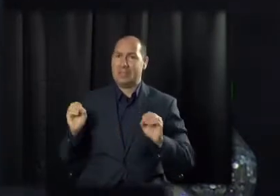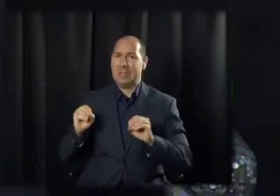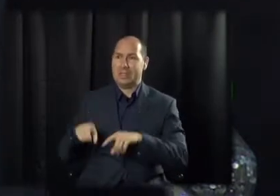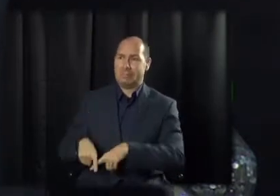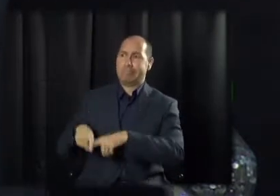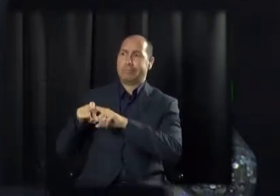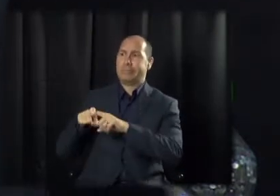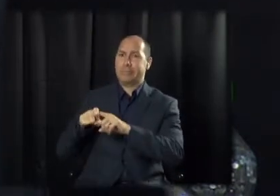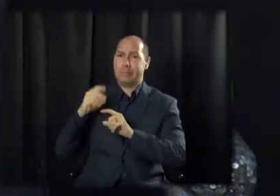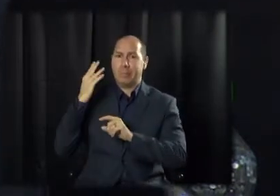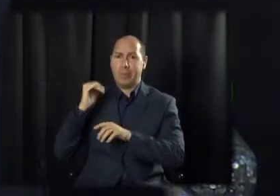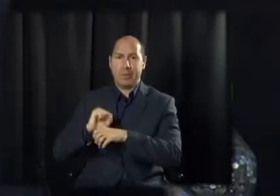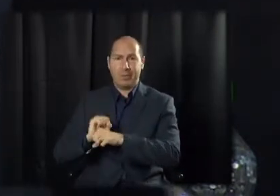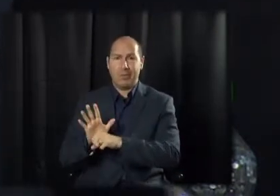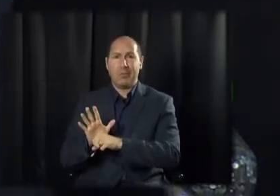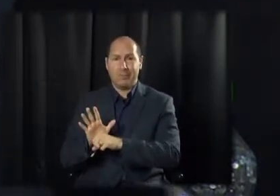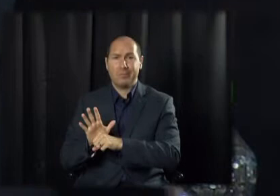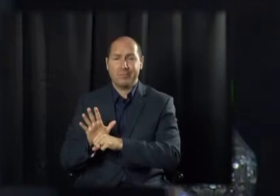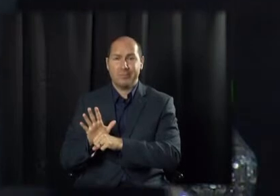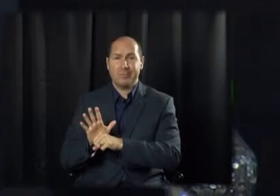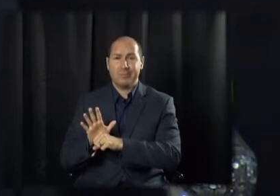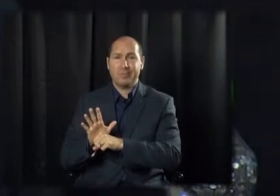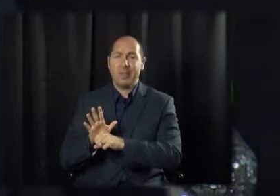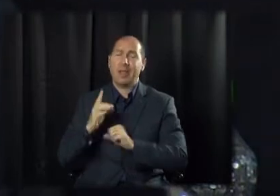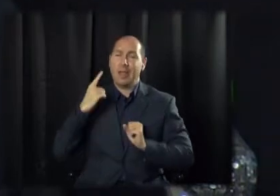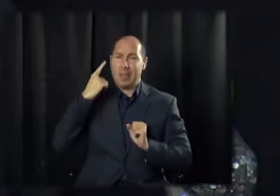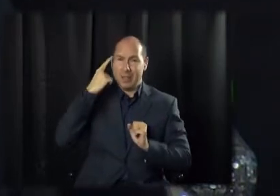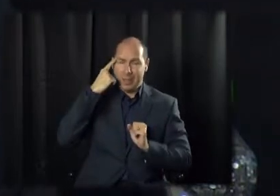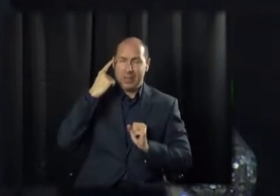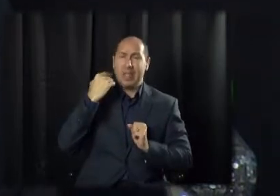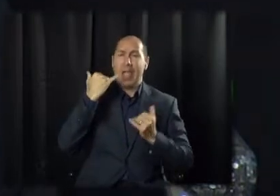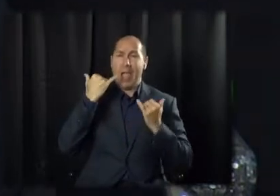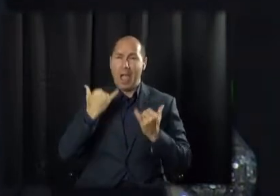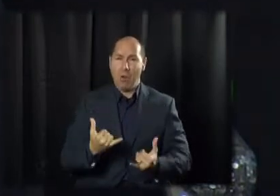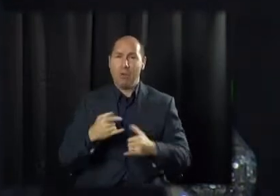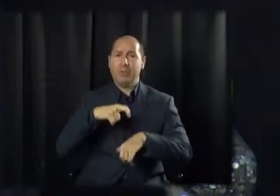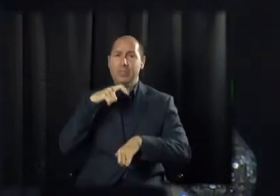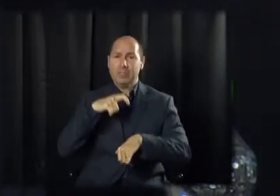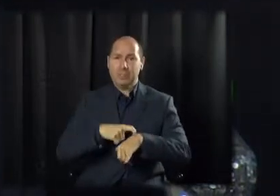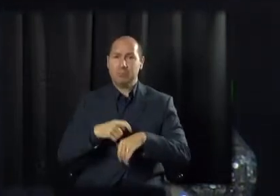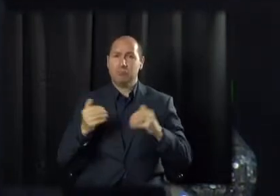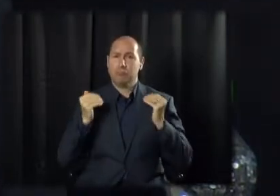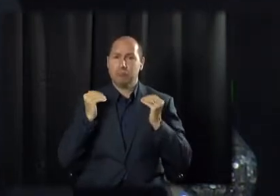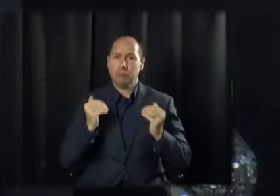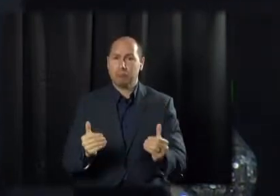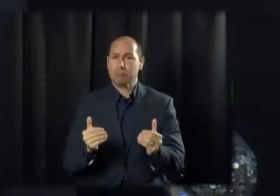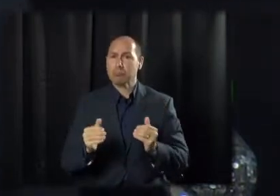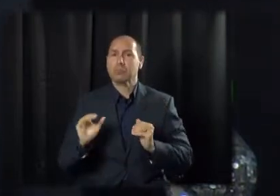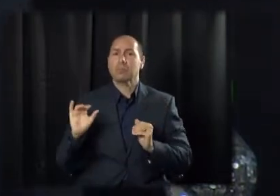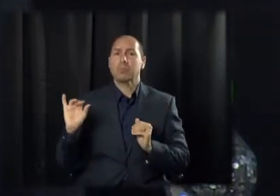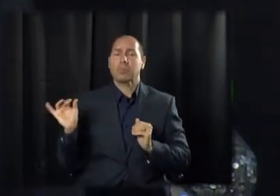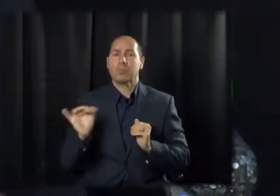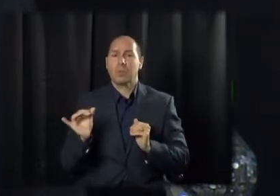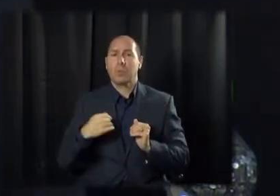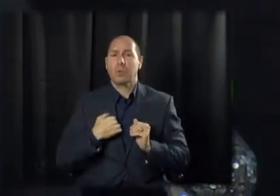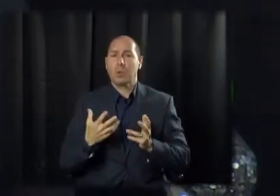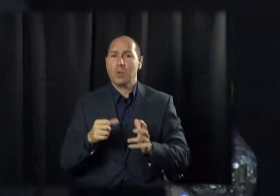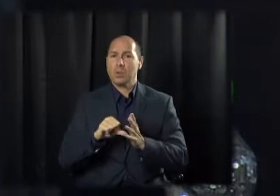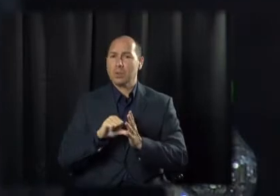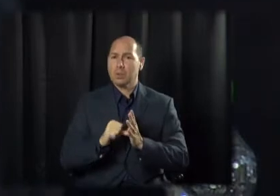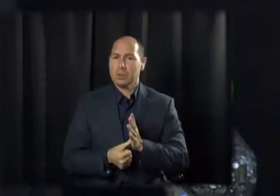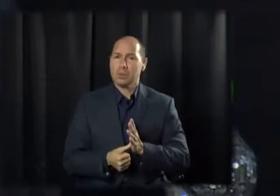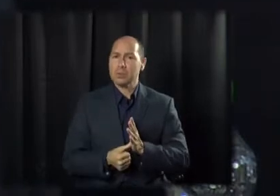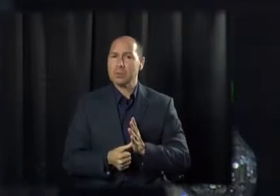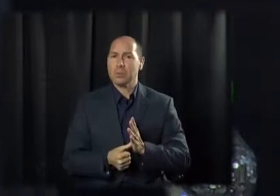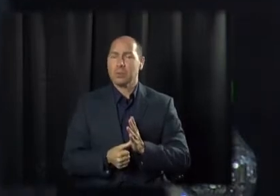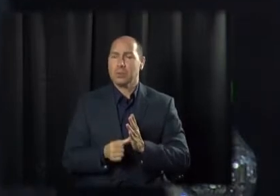of the pandemic, and I think that now is the time to move forward. I also want to emphasize a couple of points